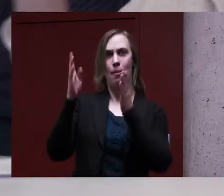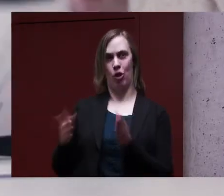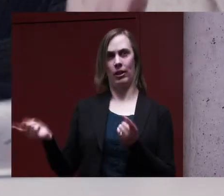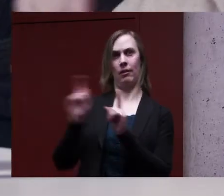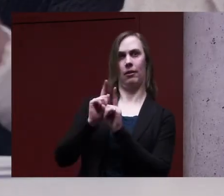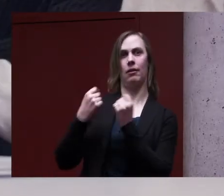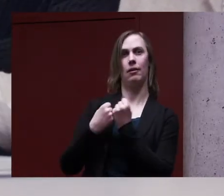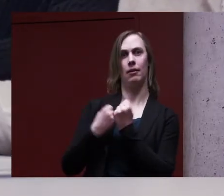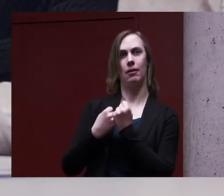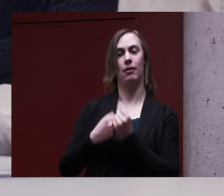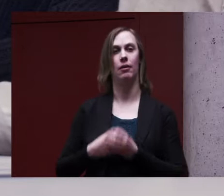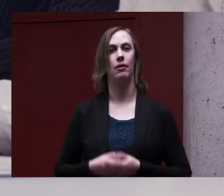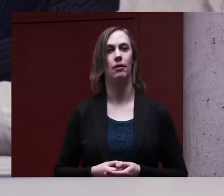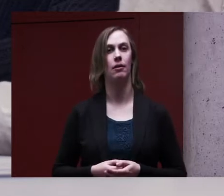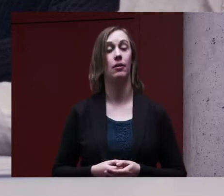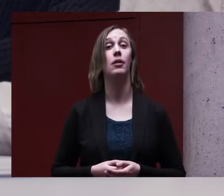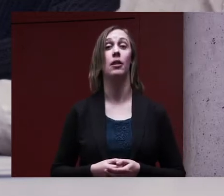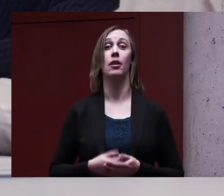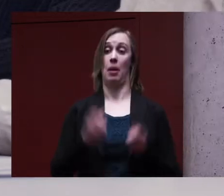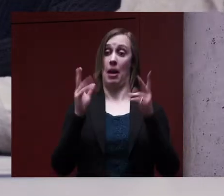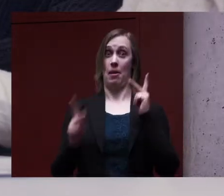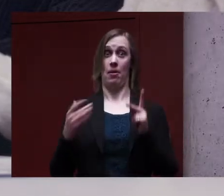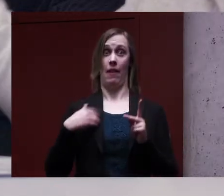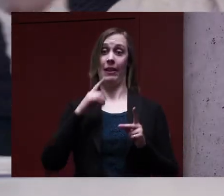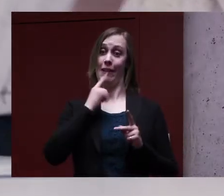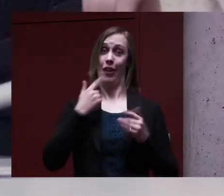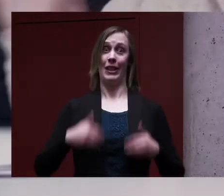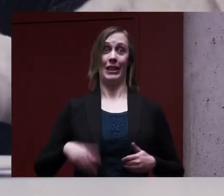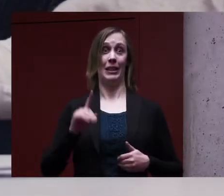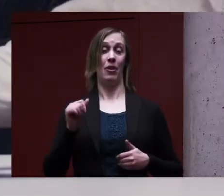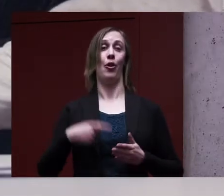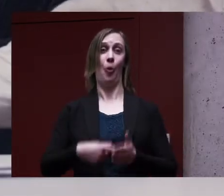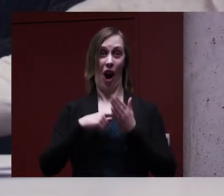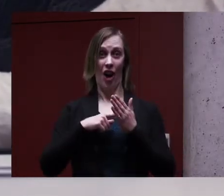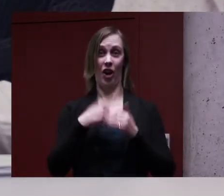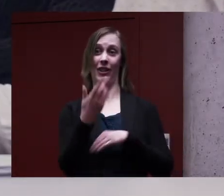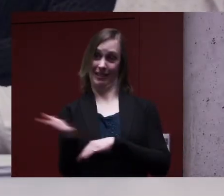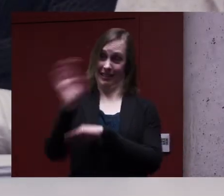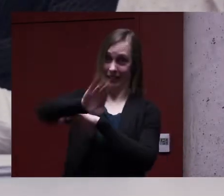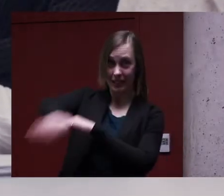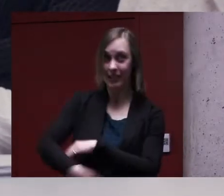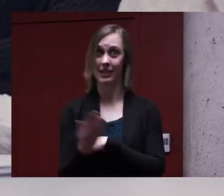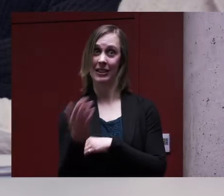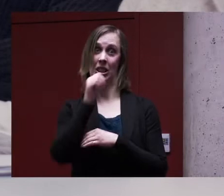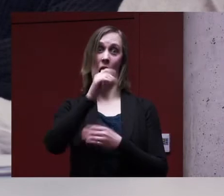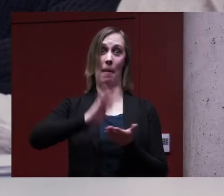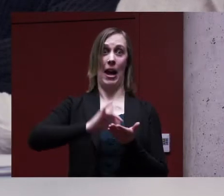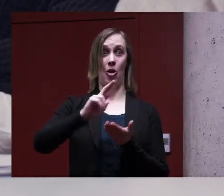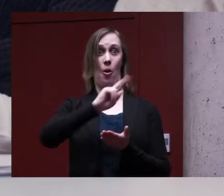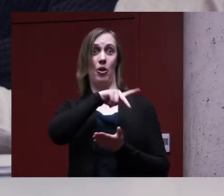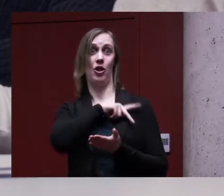severe physical disabilities require 24-hour non-medical or personal care.